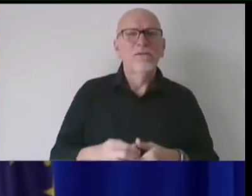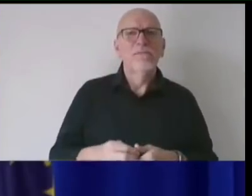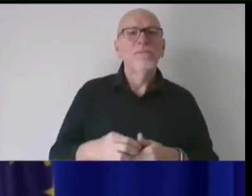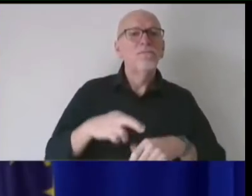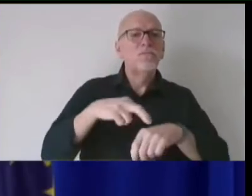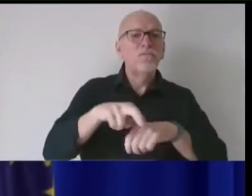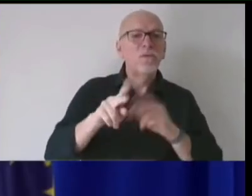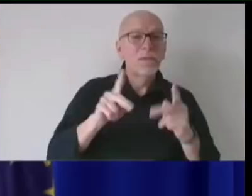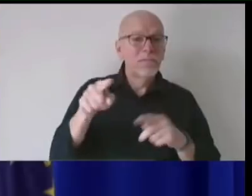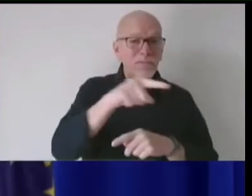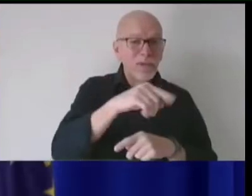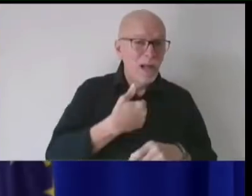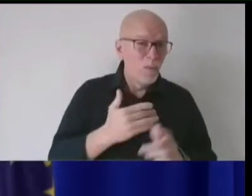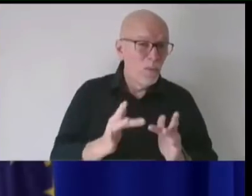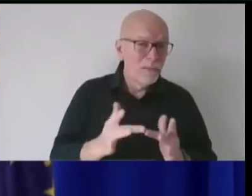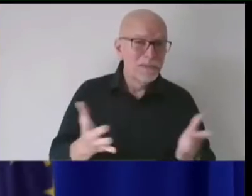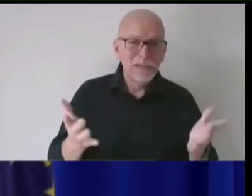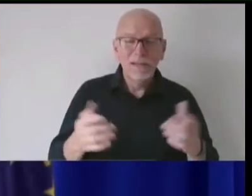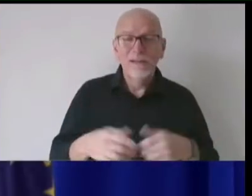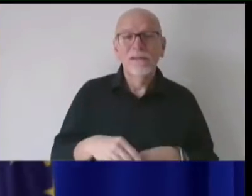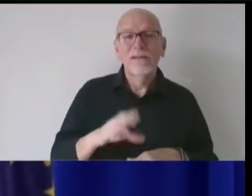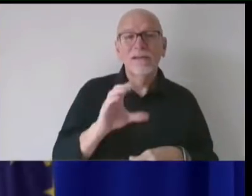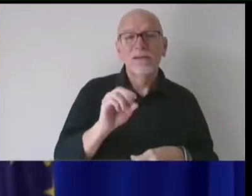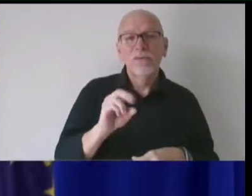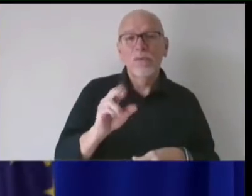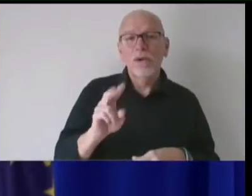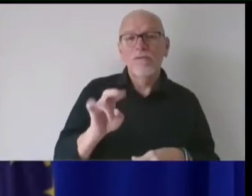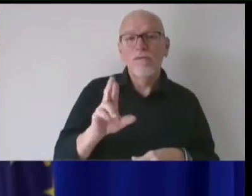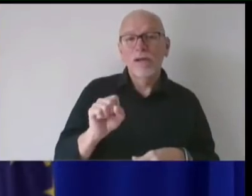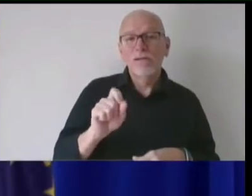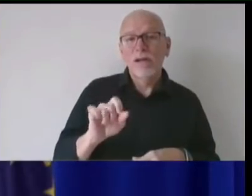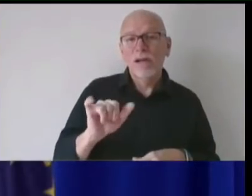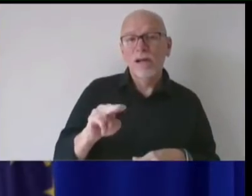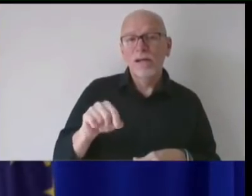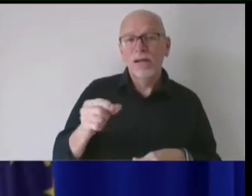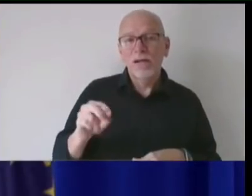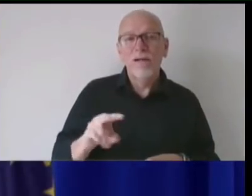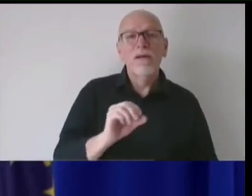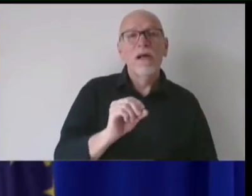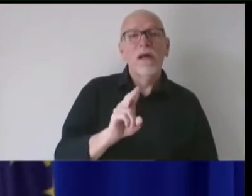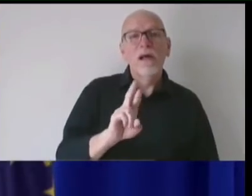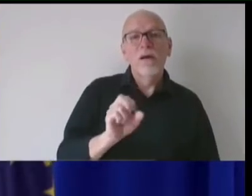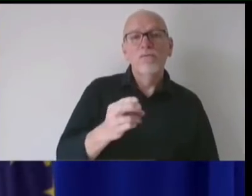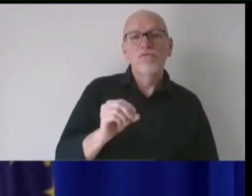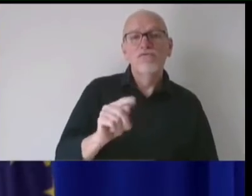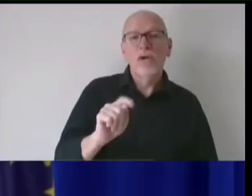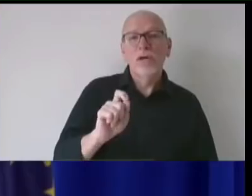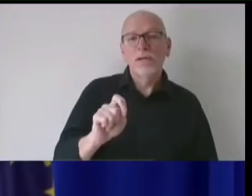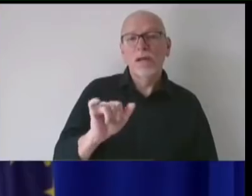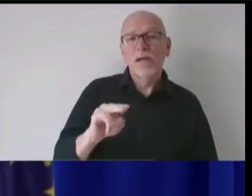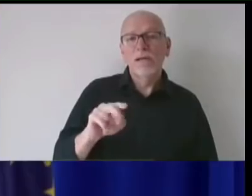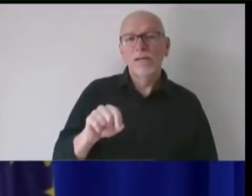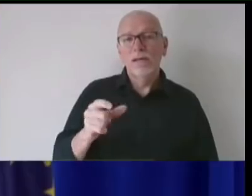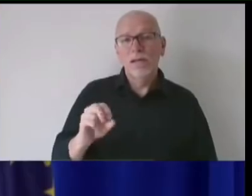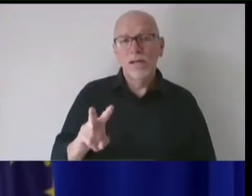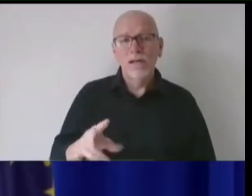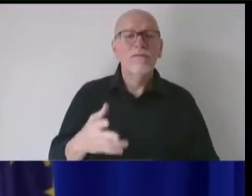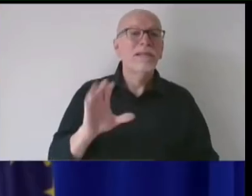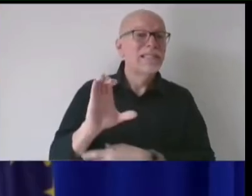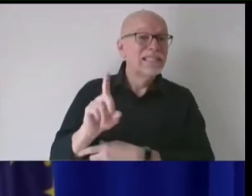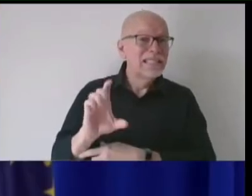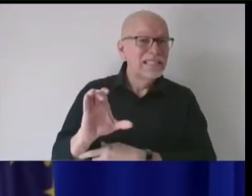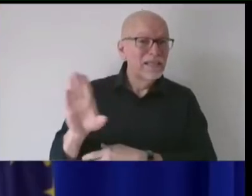to our website, coronavirus.in.gov, rshot.in.gov. Both have great information on there. Of course, the CDC